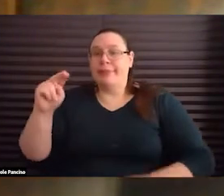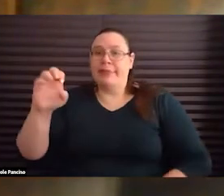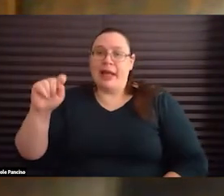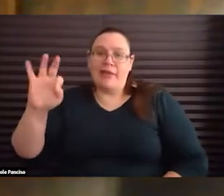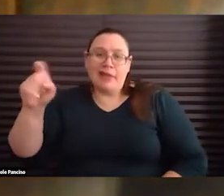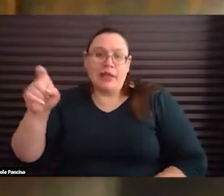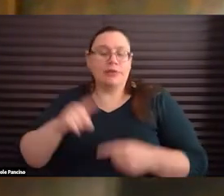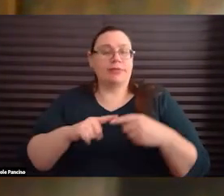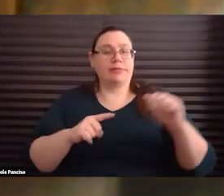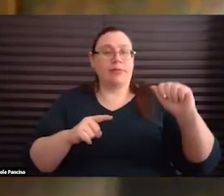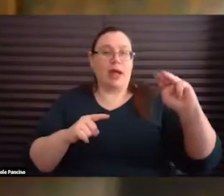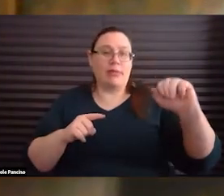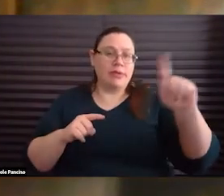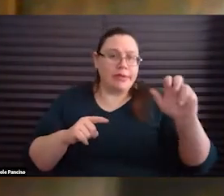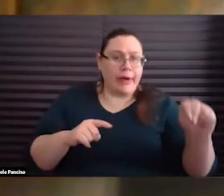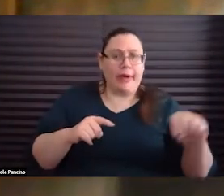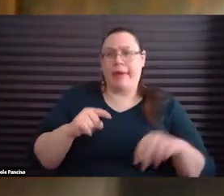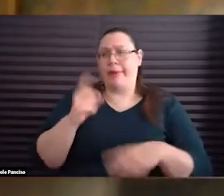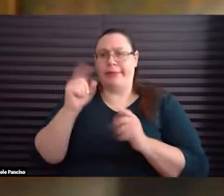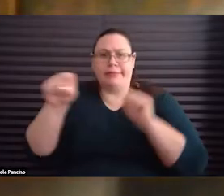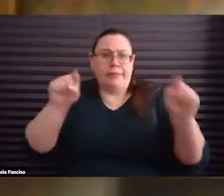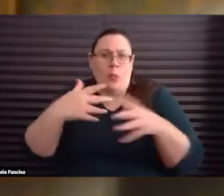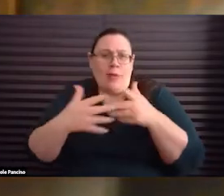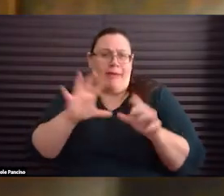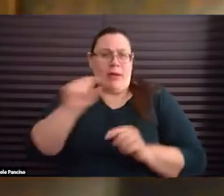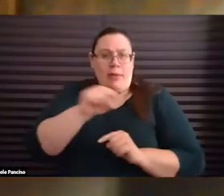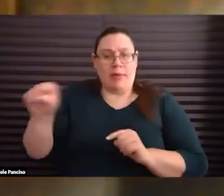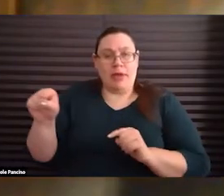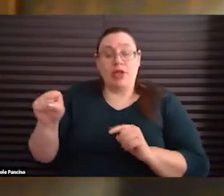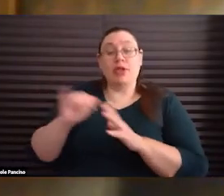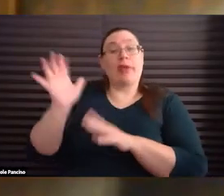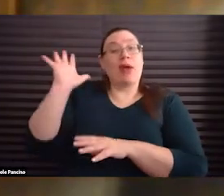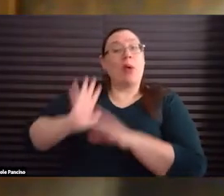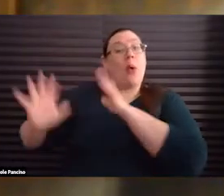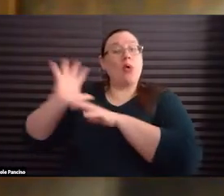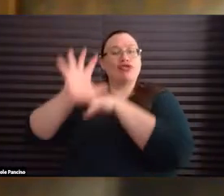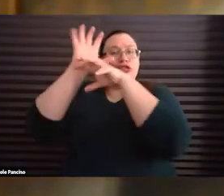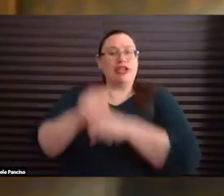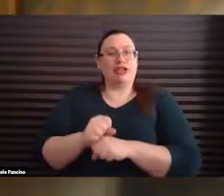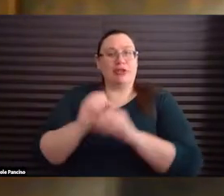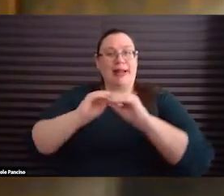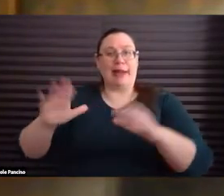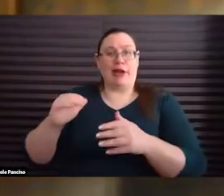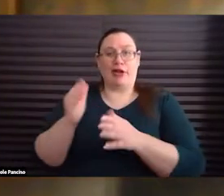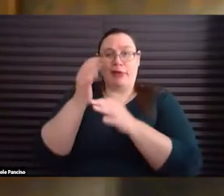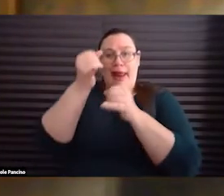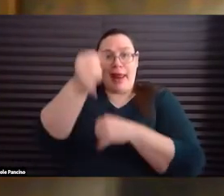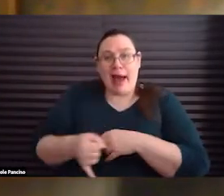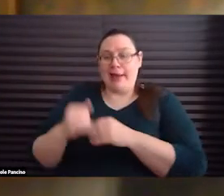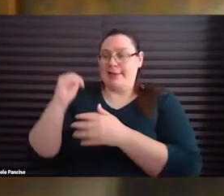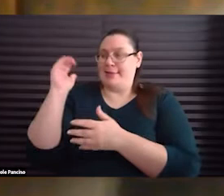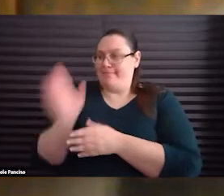Amazon or any of these other companies. The collapse of the traditional lines from a producer and